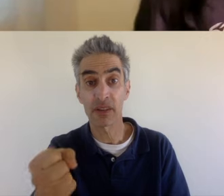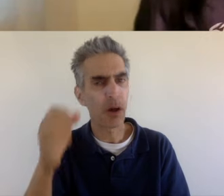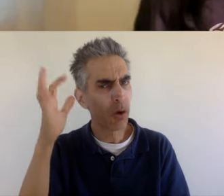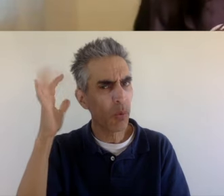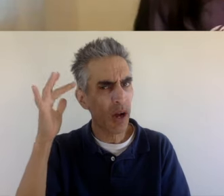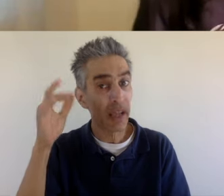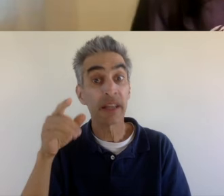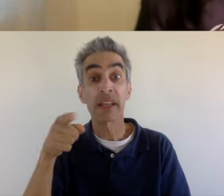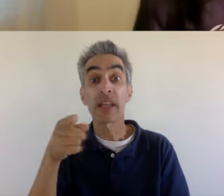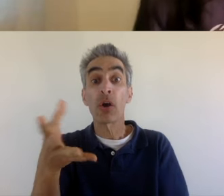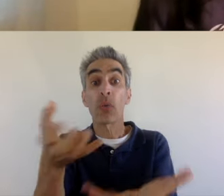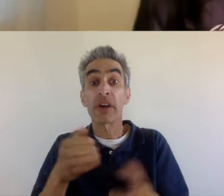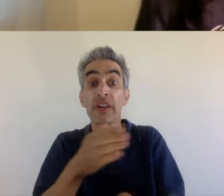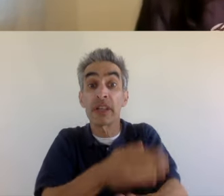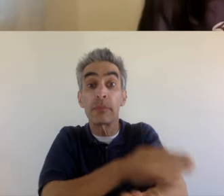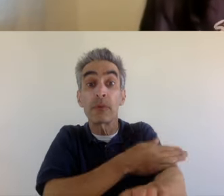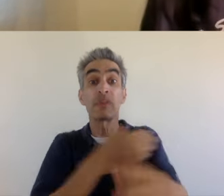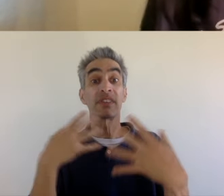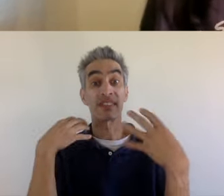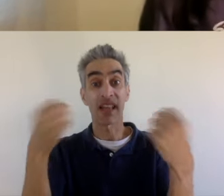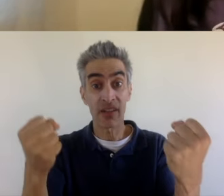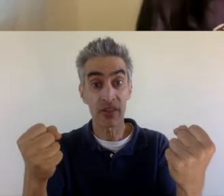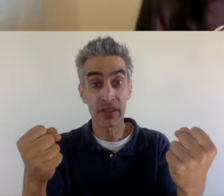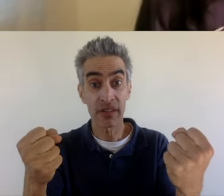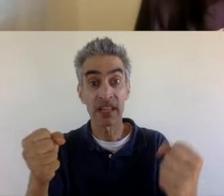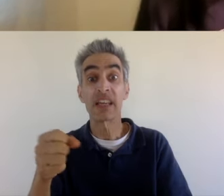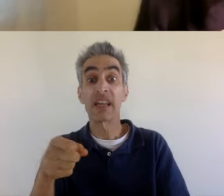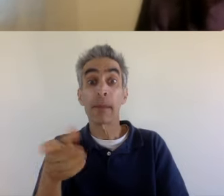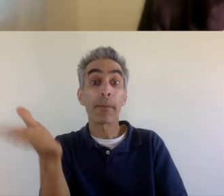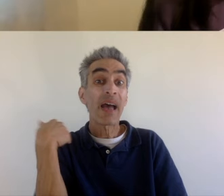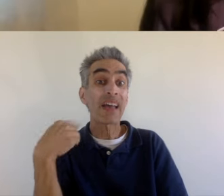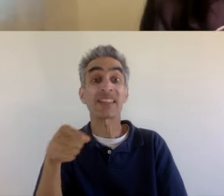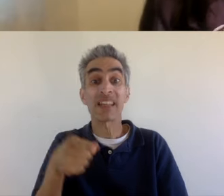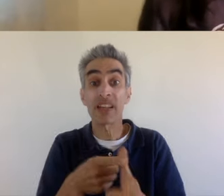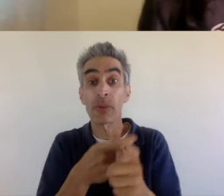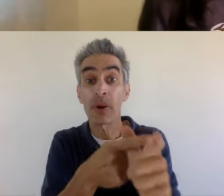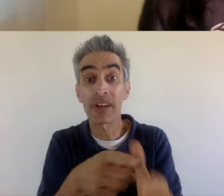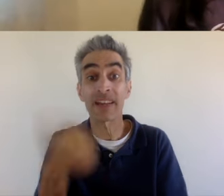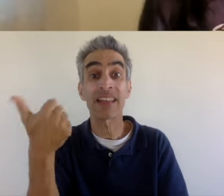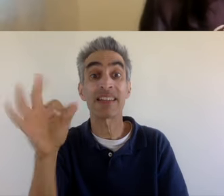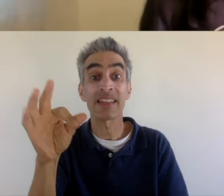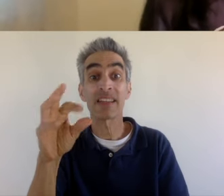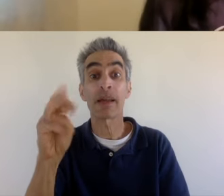running 19 marathons. So, oh, wow. Yeah, as soon as I crossed the finish line,